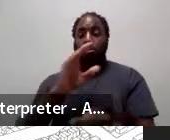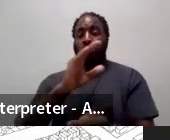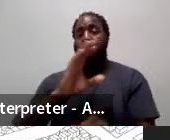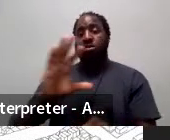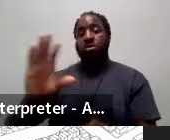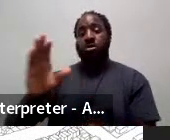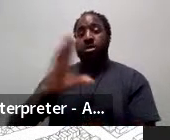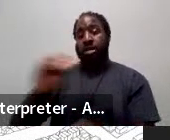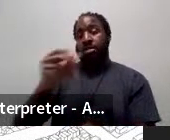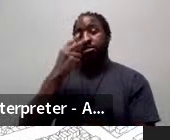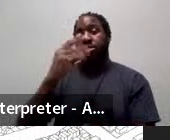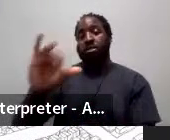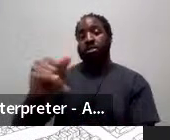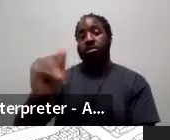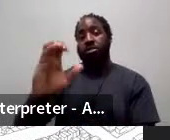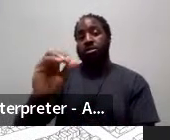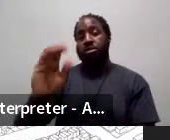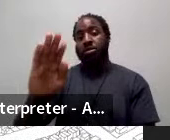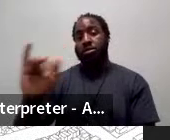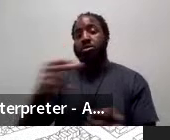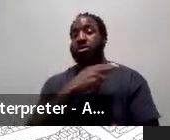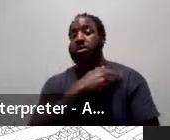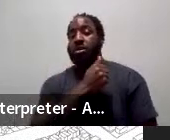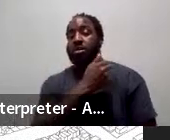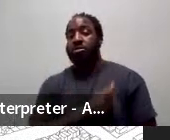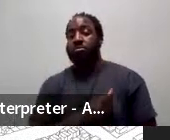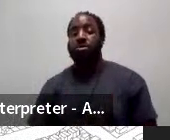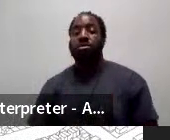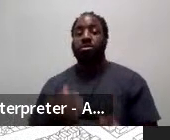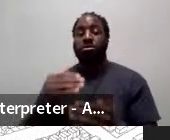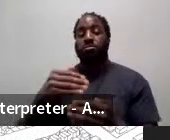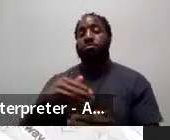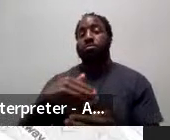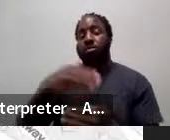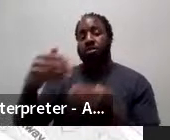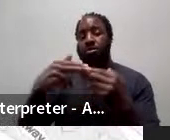and Hospitals, as is outlined here. Next slide, please.